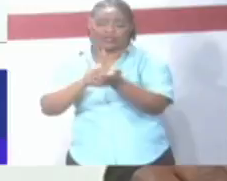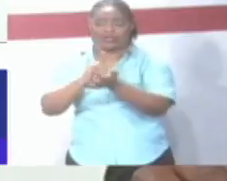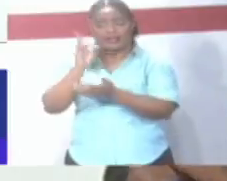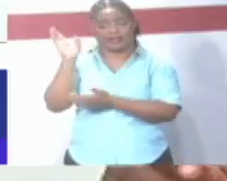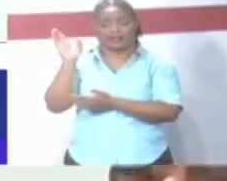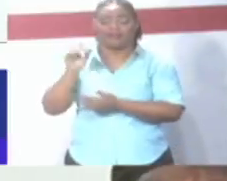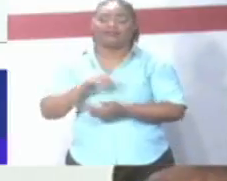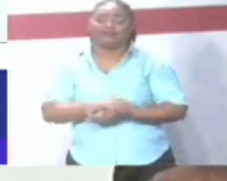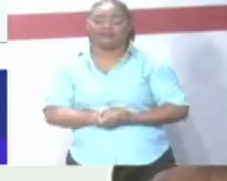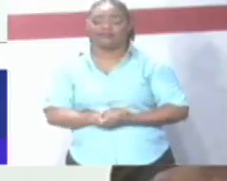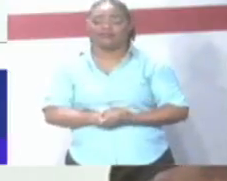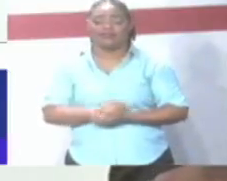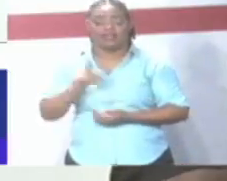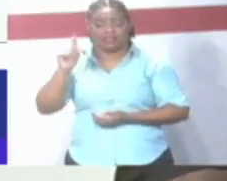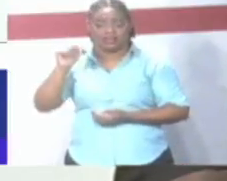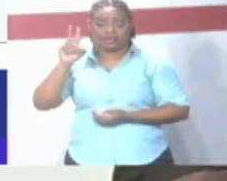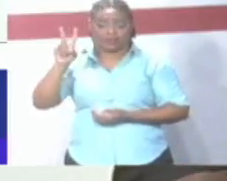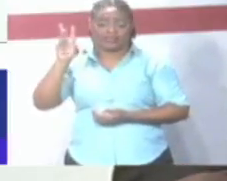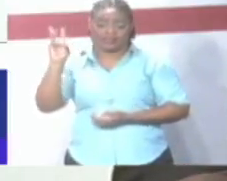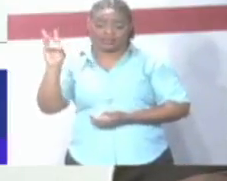questions.